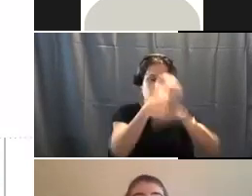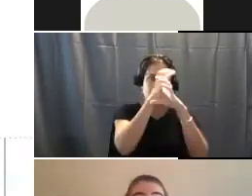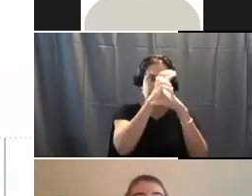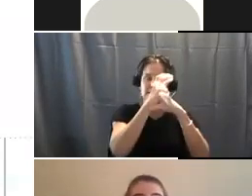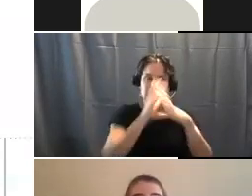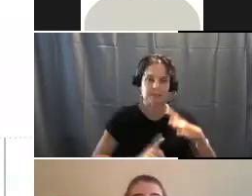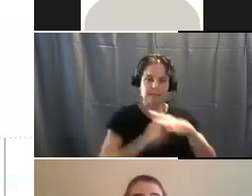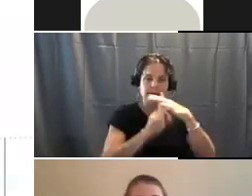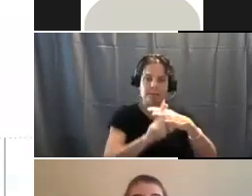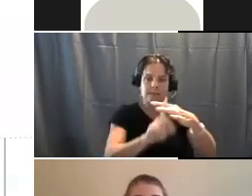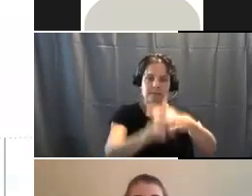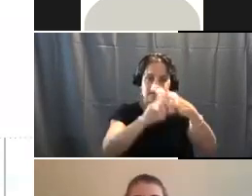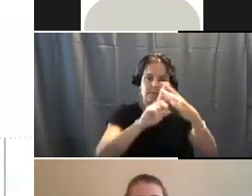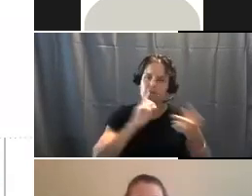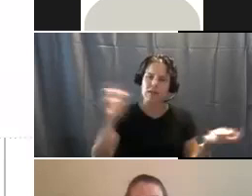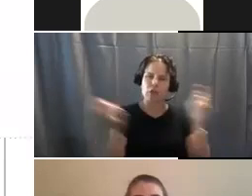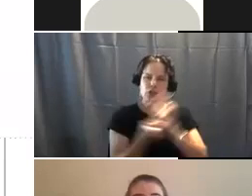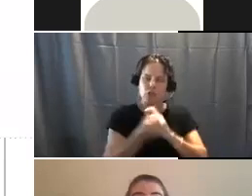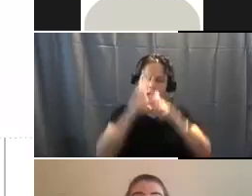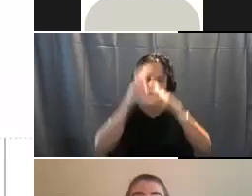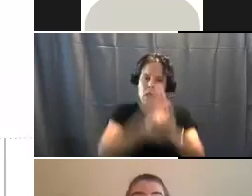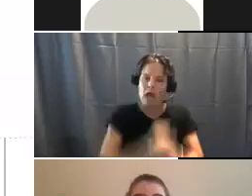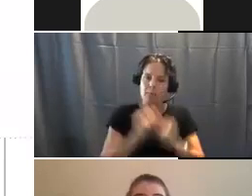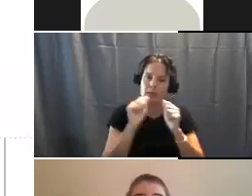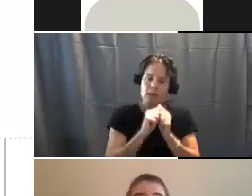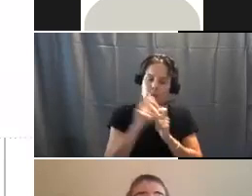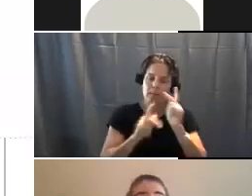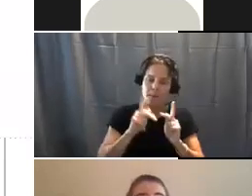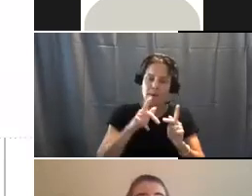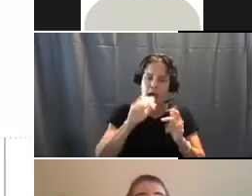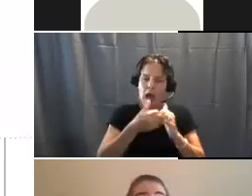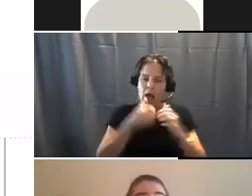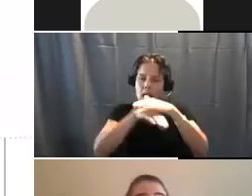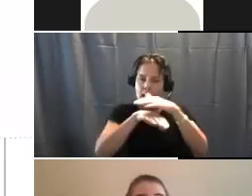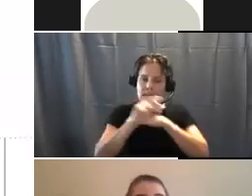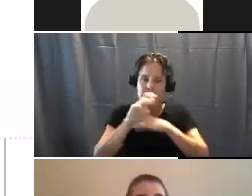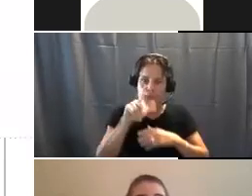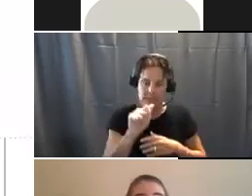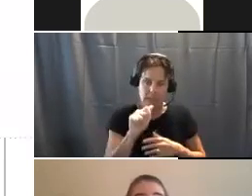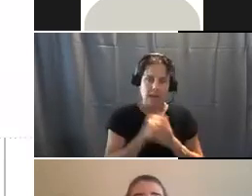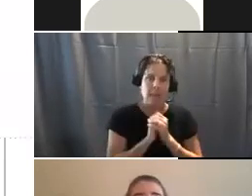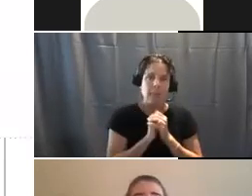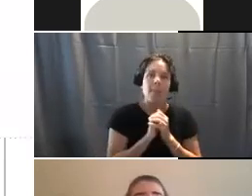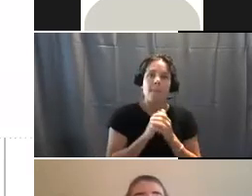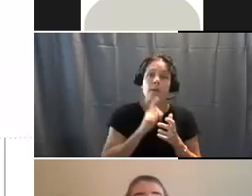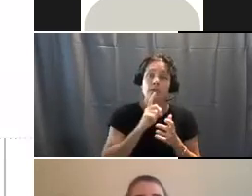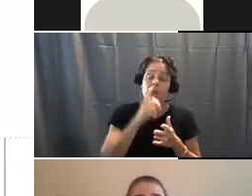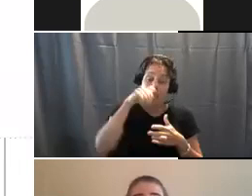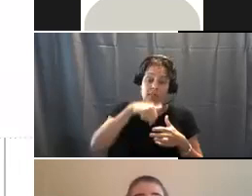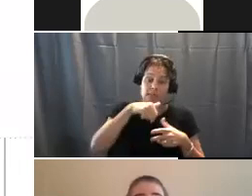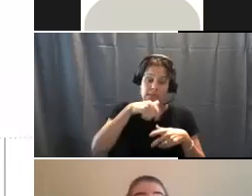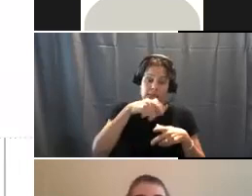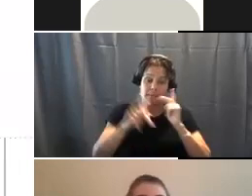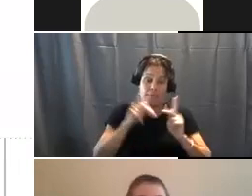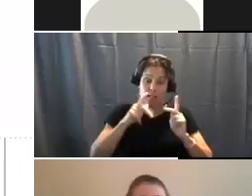This has altered our media habits. A significant proportion of the nation's population has been under some form